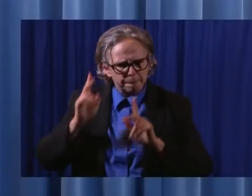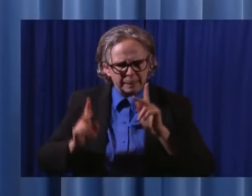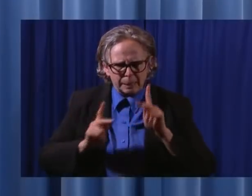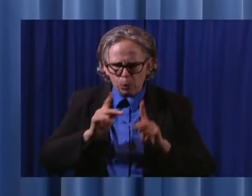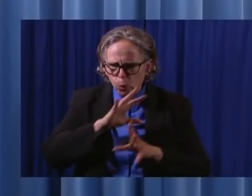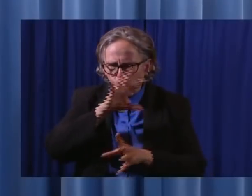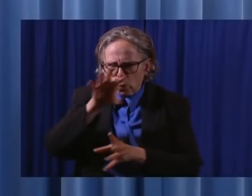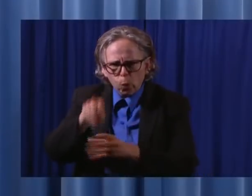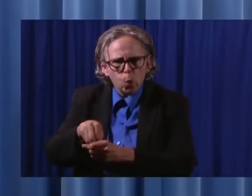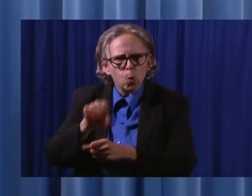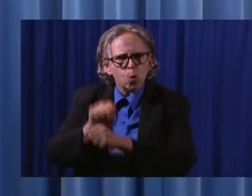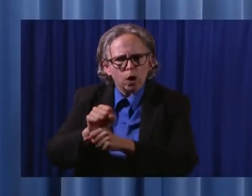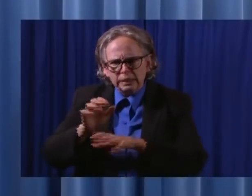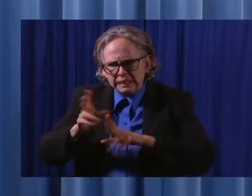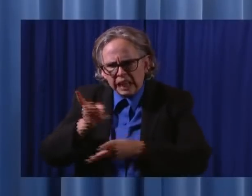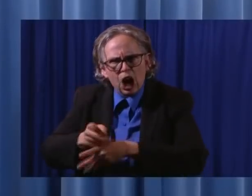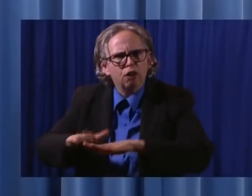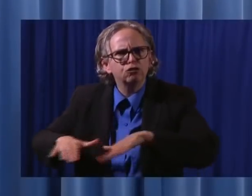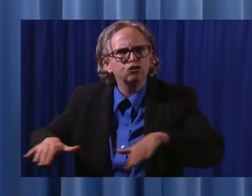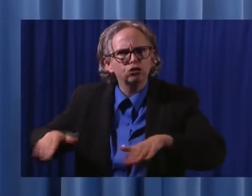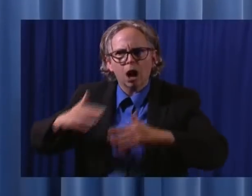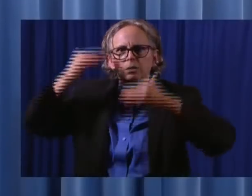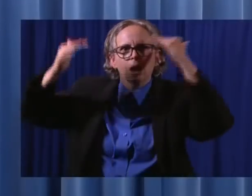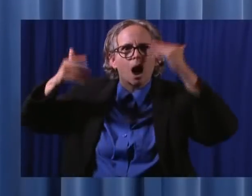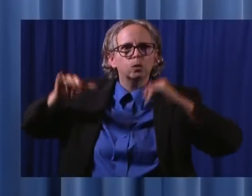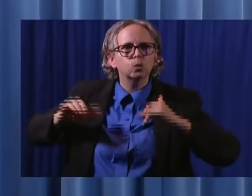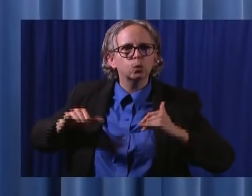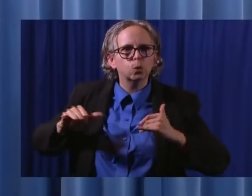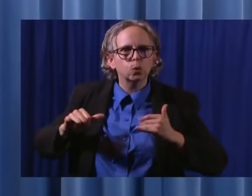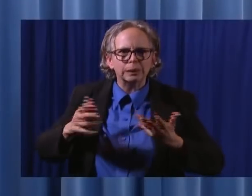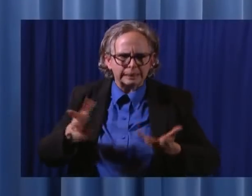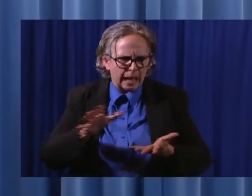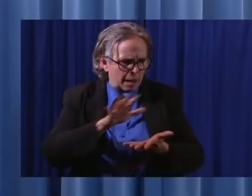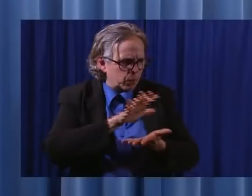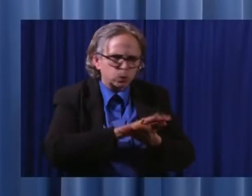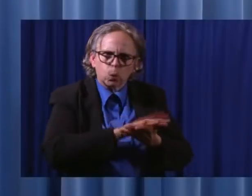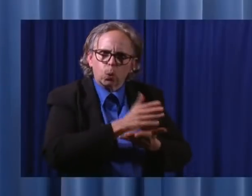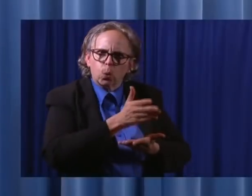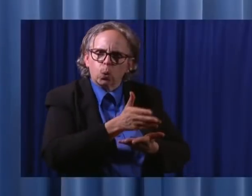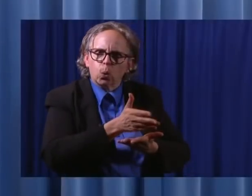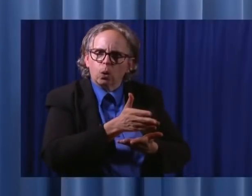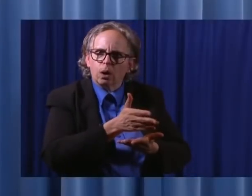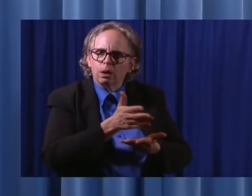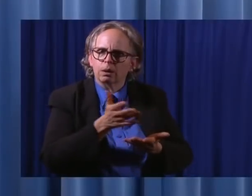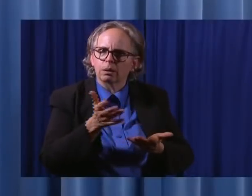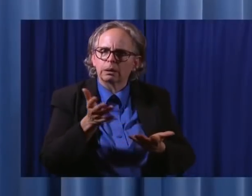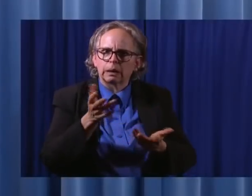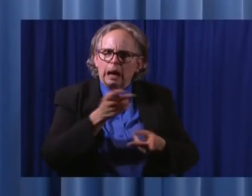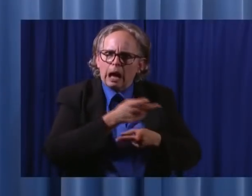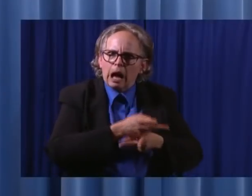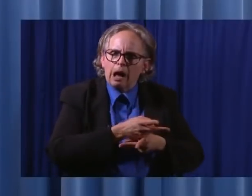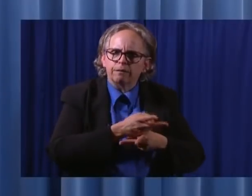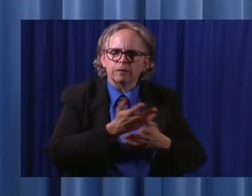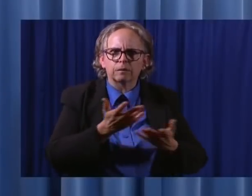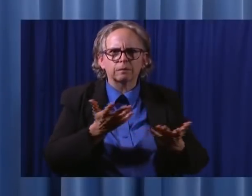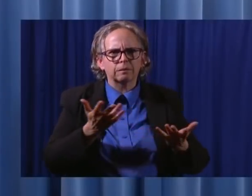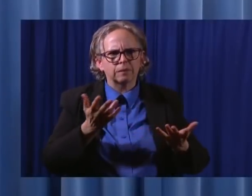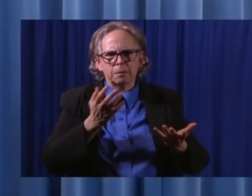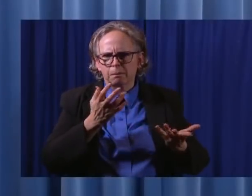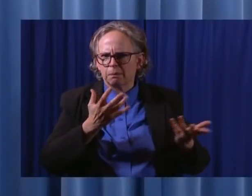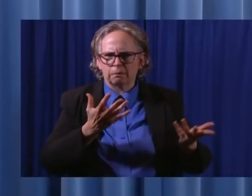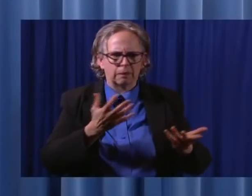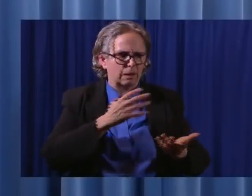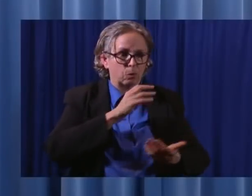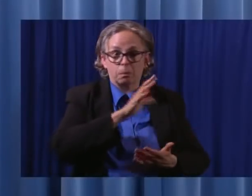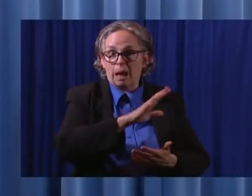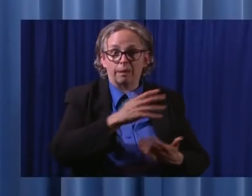people who are working there, just like in a school or any place else, who might have vulnerabilities, medical vulnerabilities, might be of an age